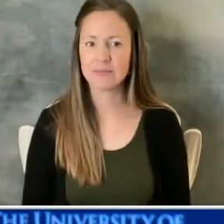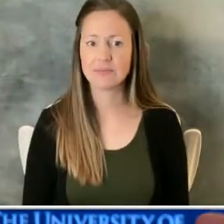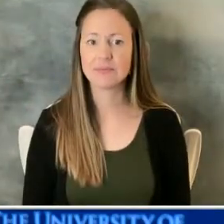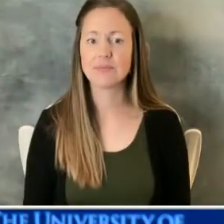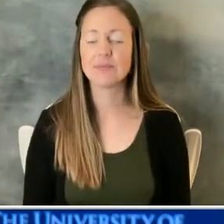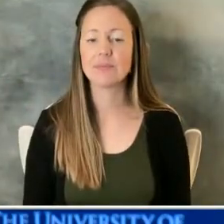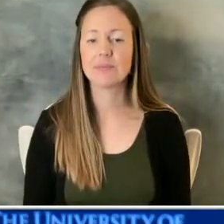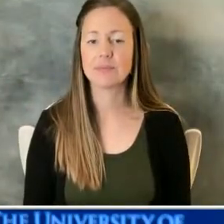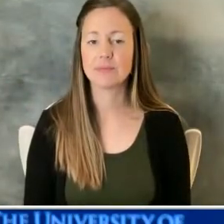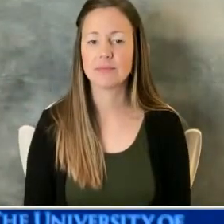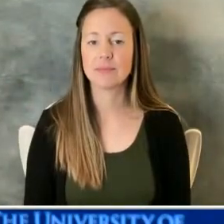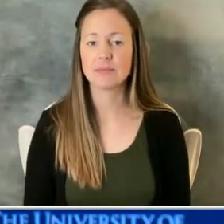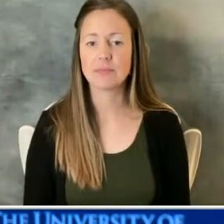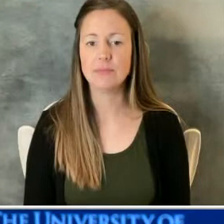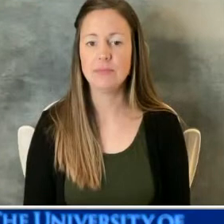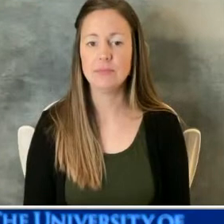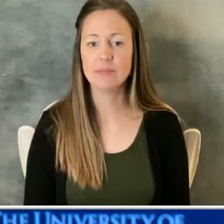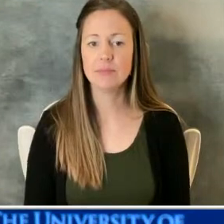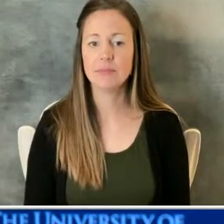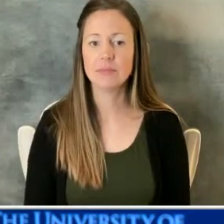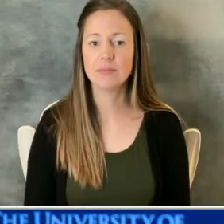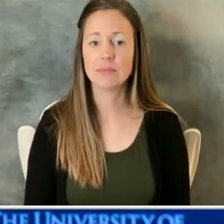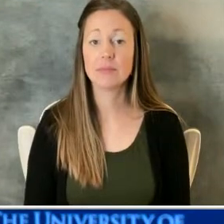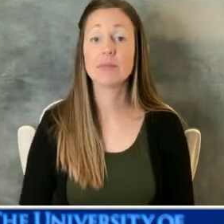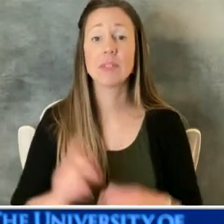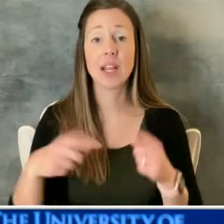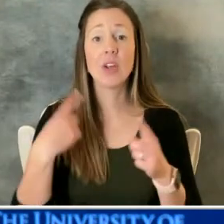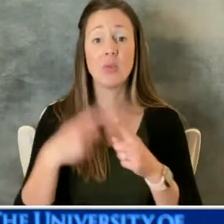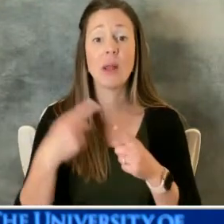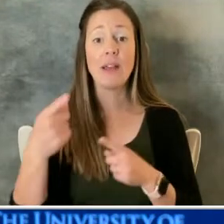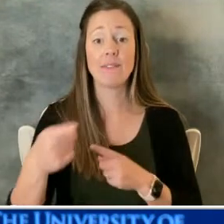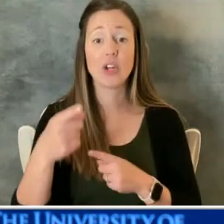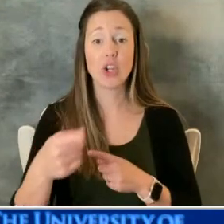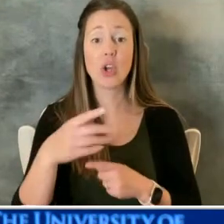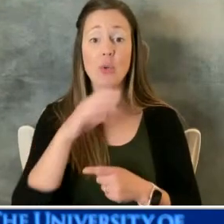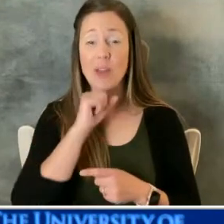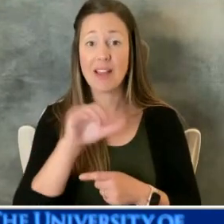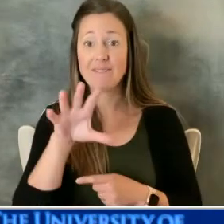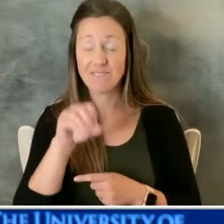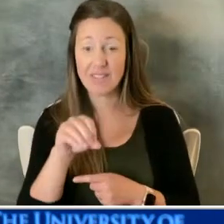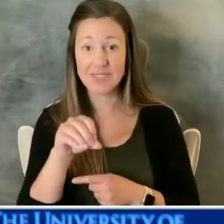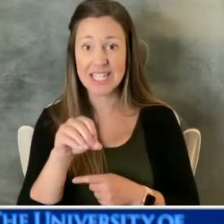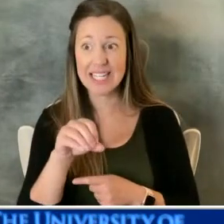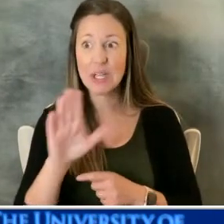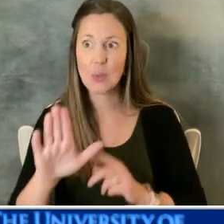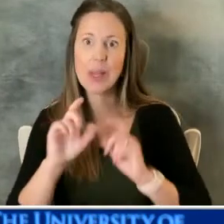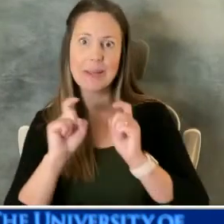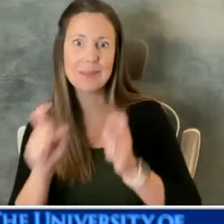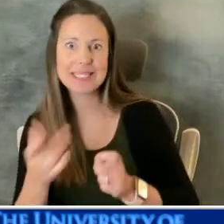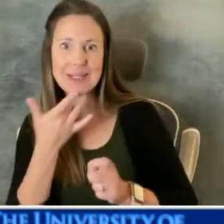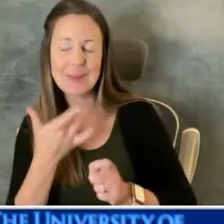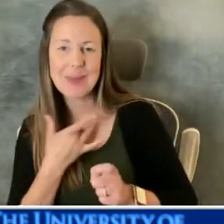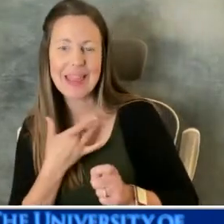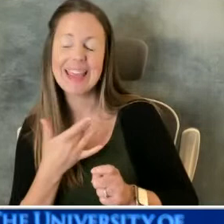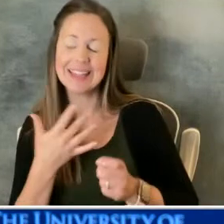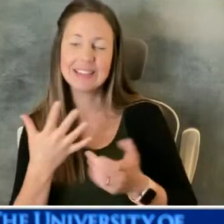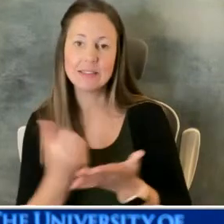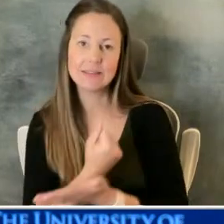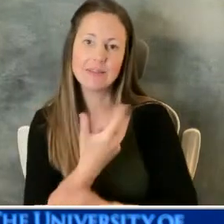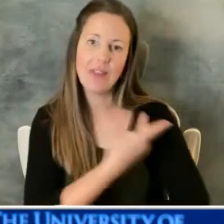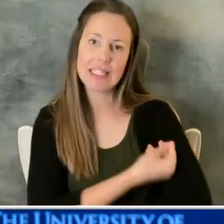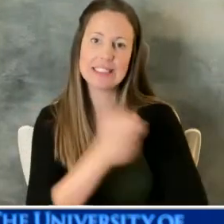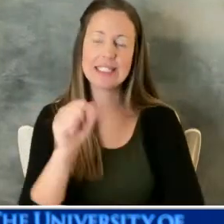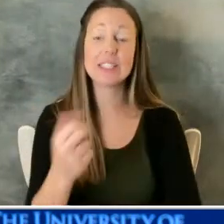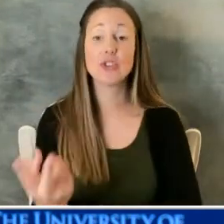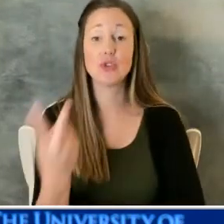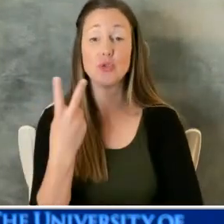your 50th birthday present, I would certainly go get your dose of vaccine. It's a 2-dose series. You get the first one, and